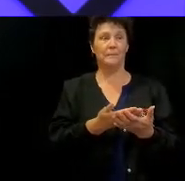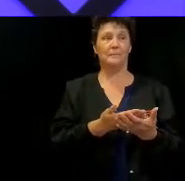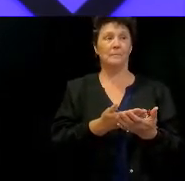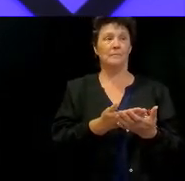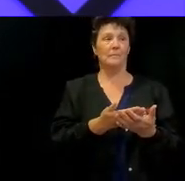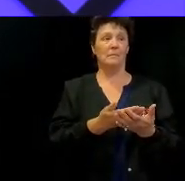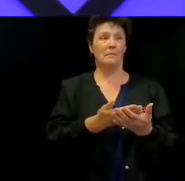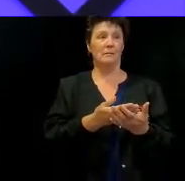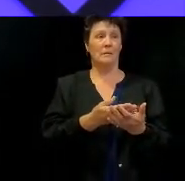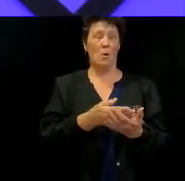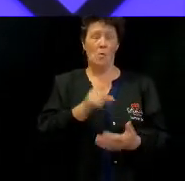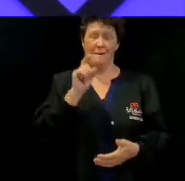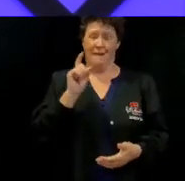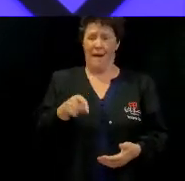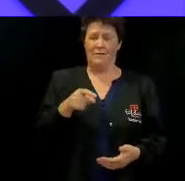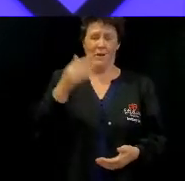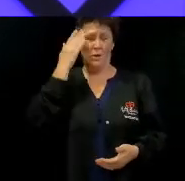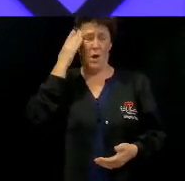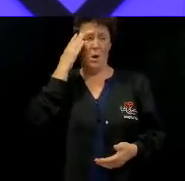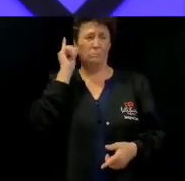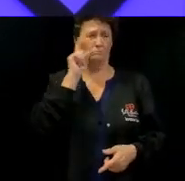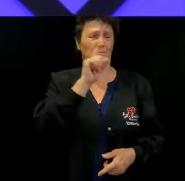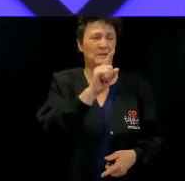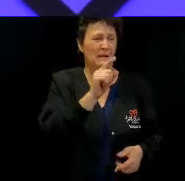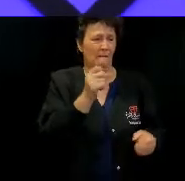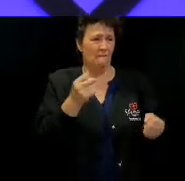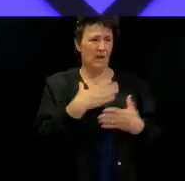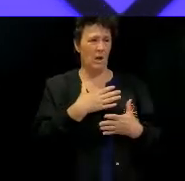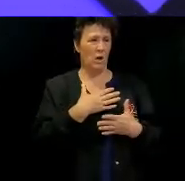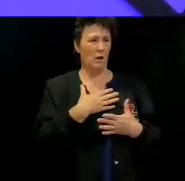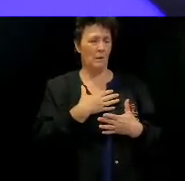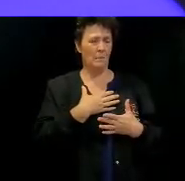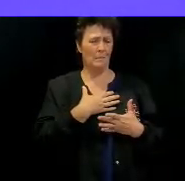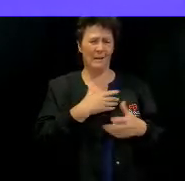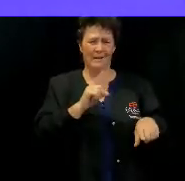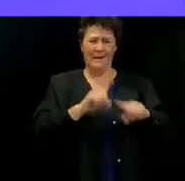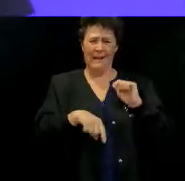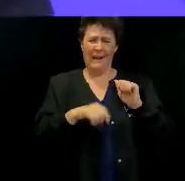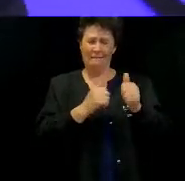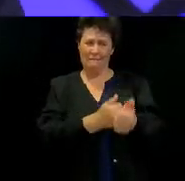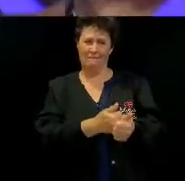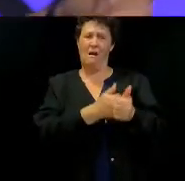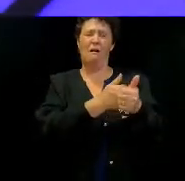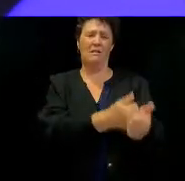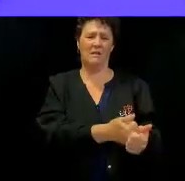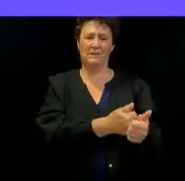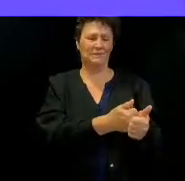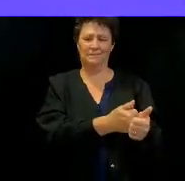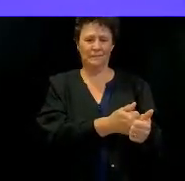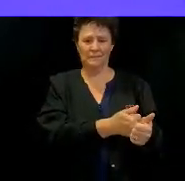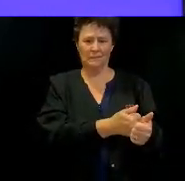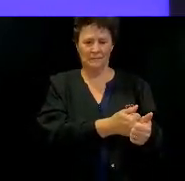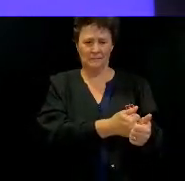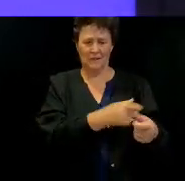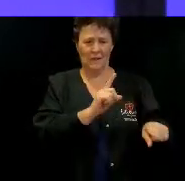We have to deal with, listen, fear can't be tolerated in our lives. It can't be tolerated in our